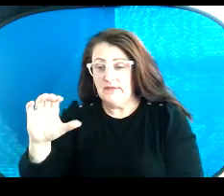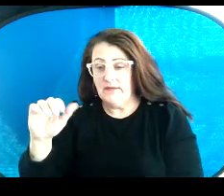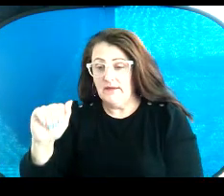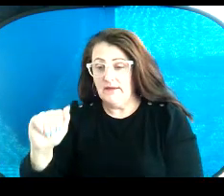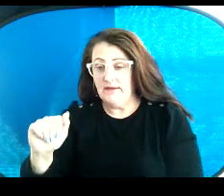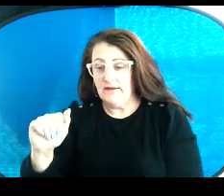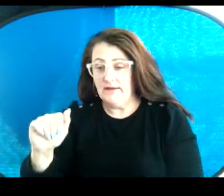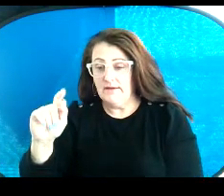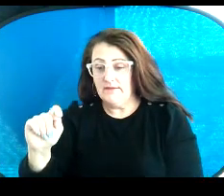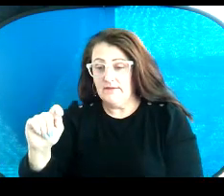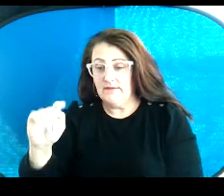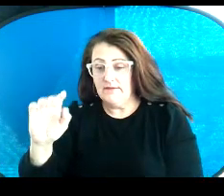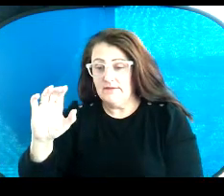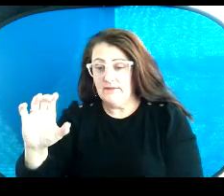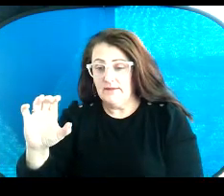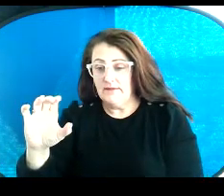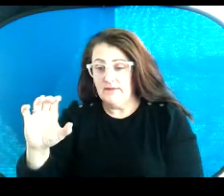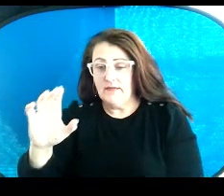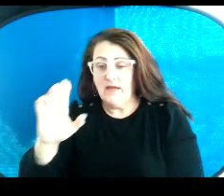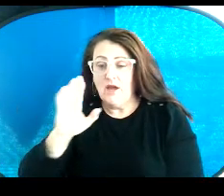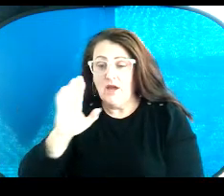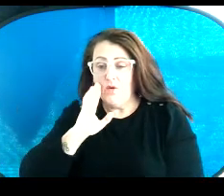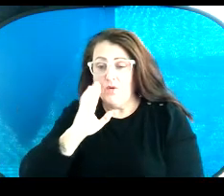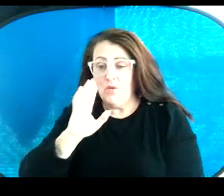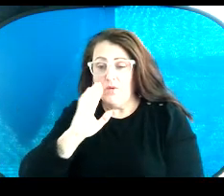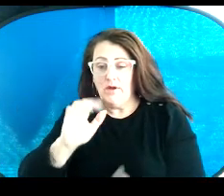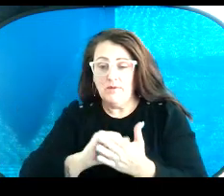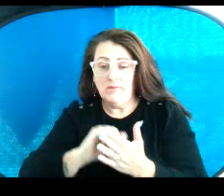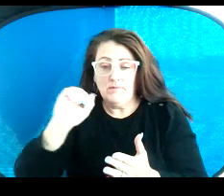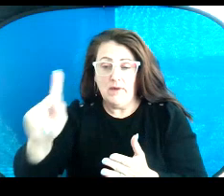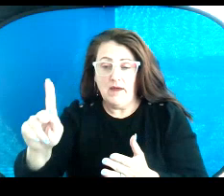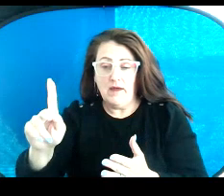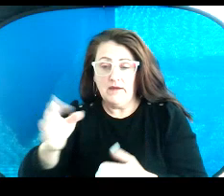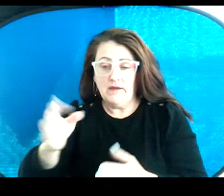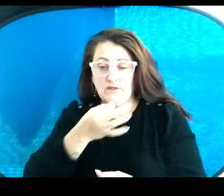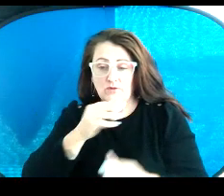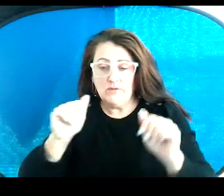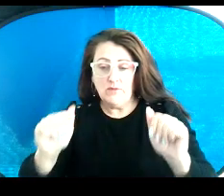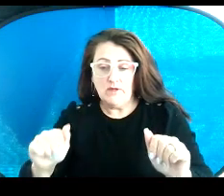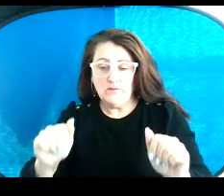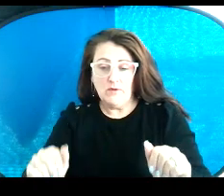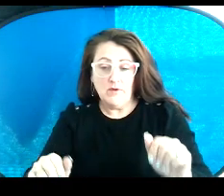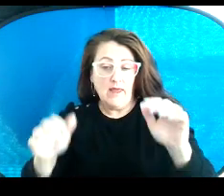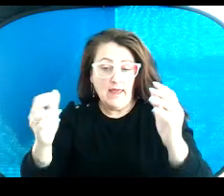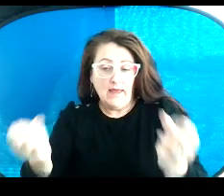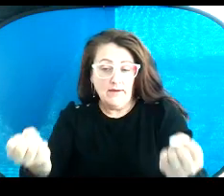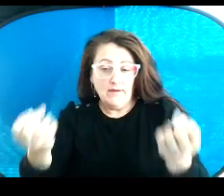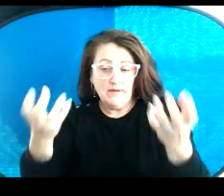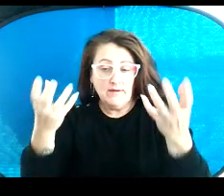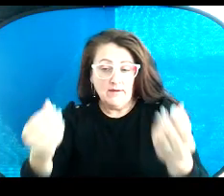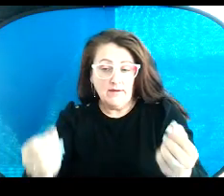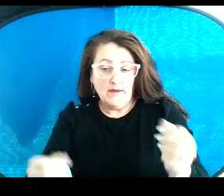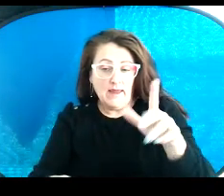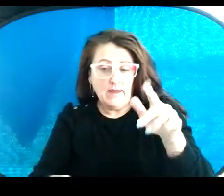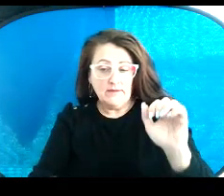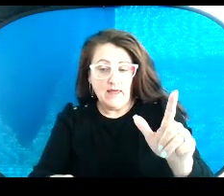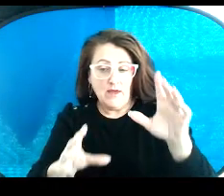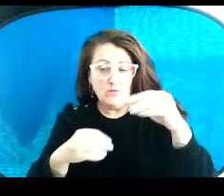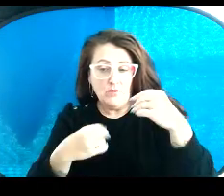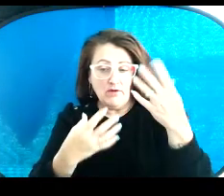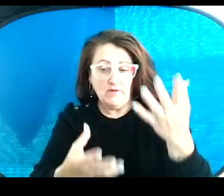ctc@catc.ca.gov. We will have them returned to you as quickly as possible. American Sign Language translation is being provided on the webinar for this meeting. You should see